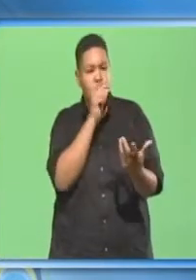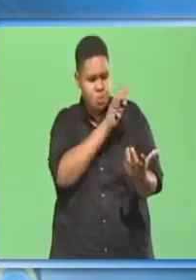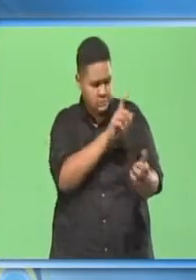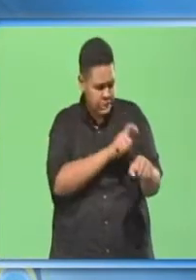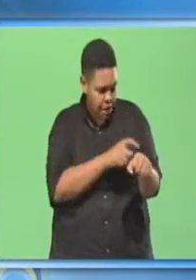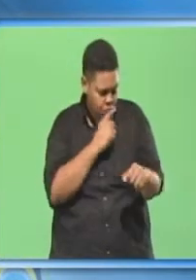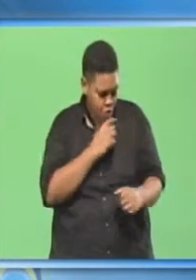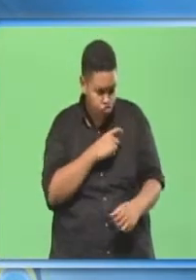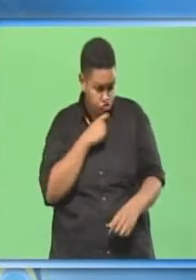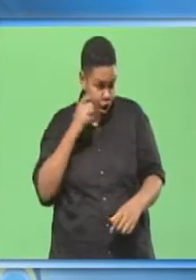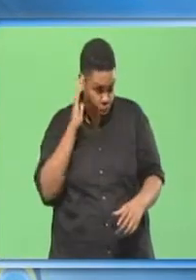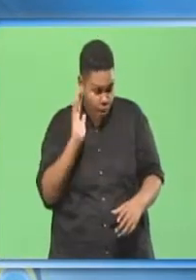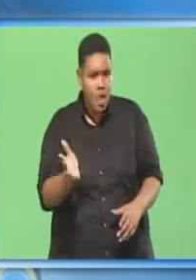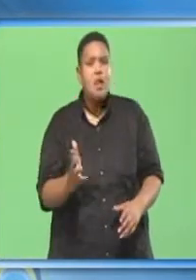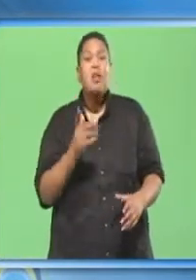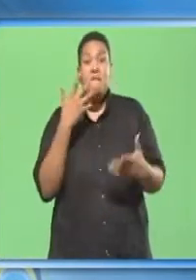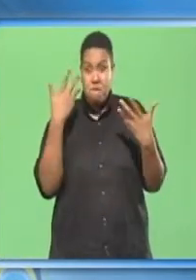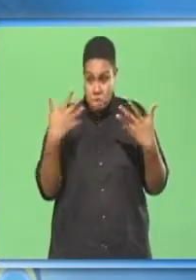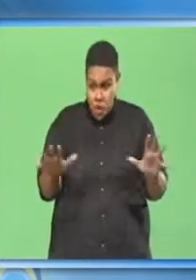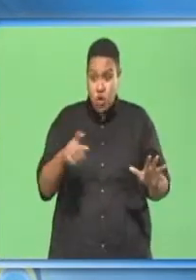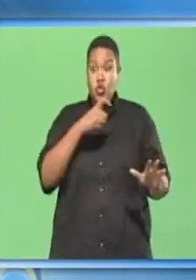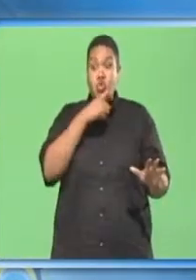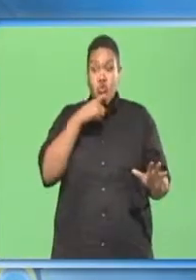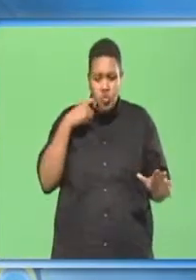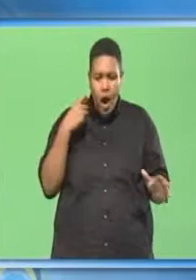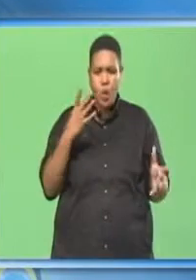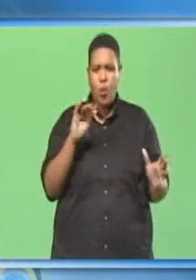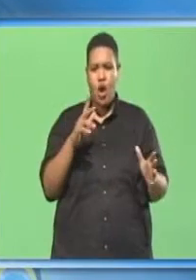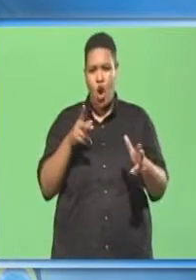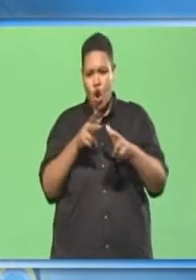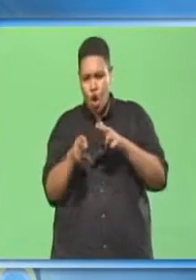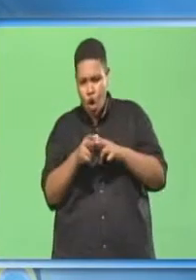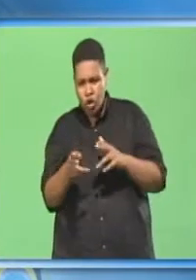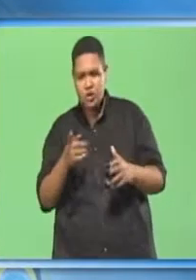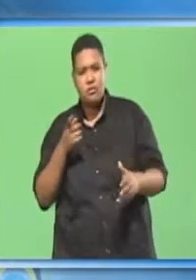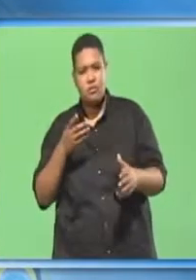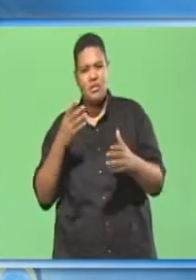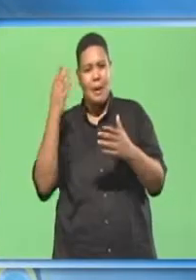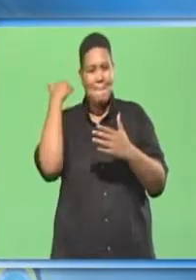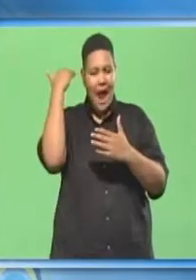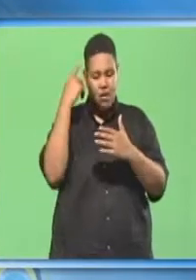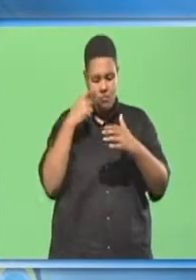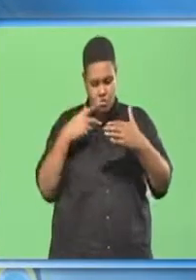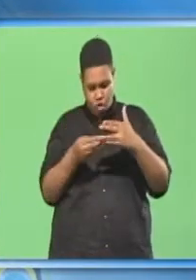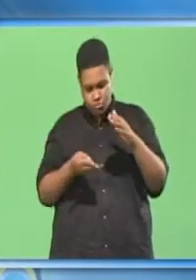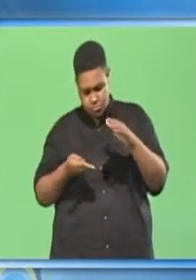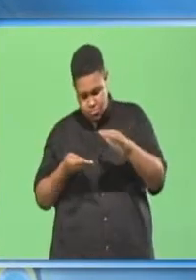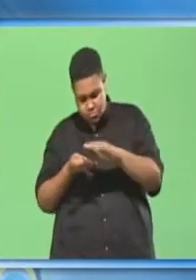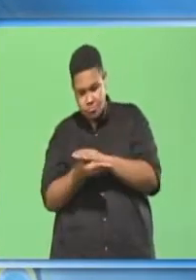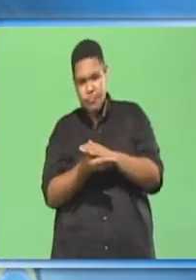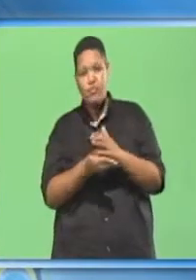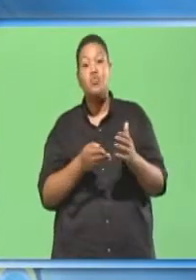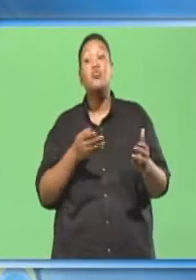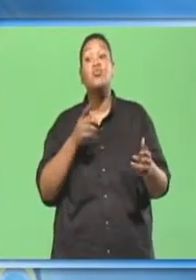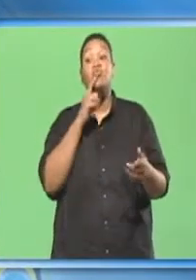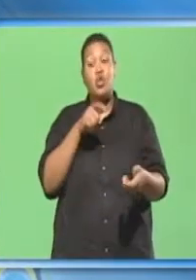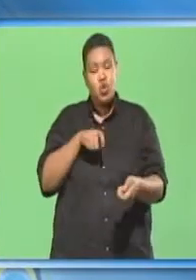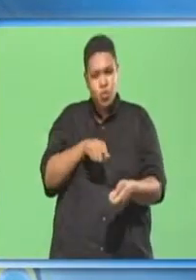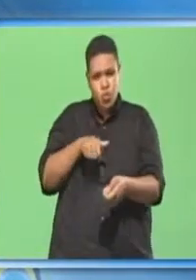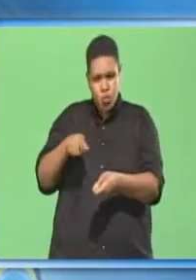set, cut the plyboard bottom and slide it in the groove from the back. Screw the plyboard to the